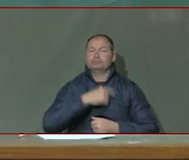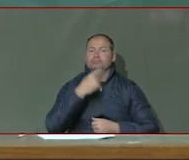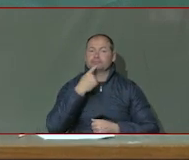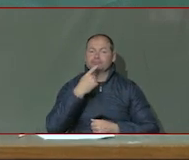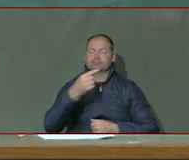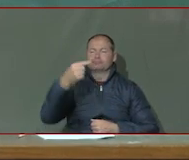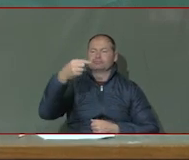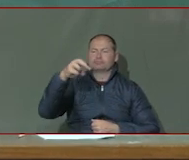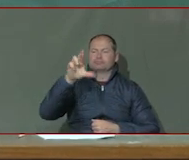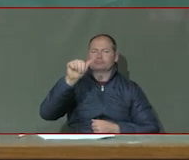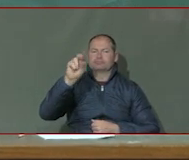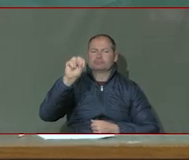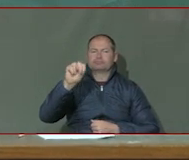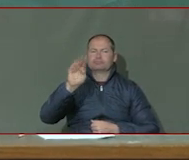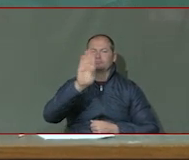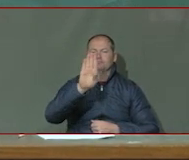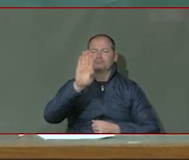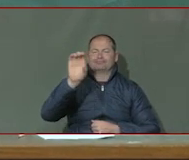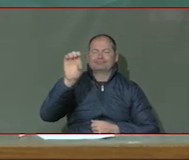of BE